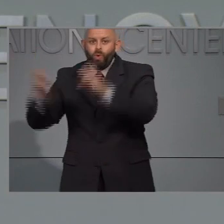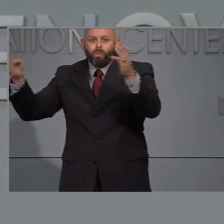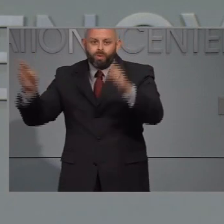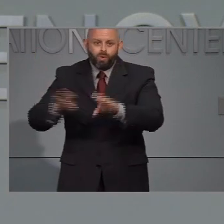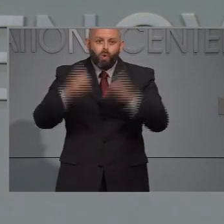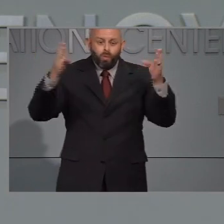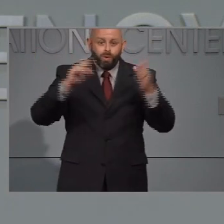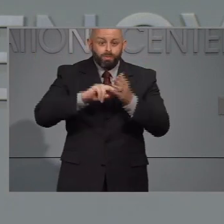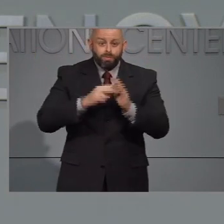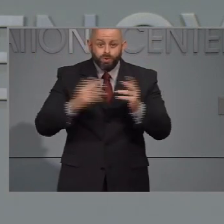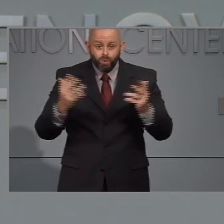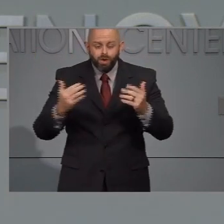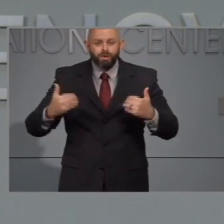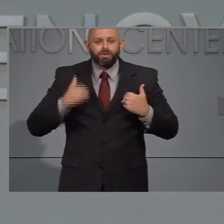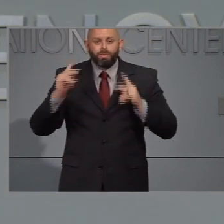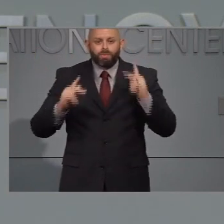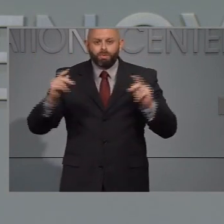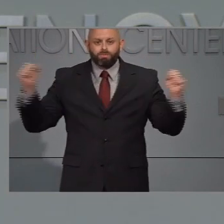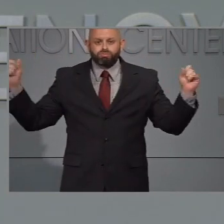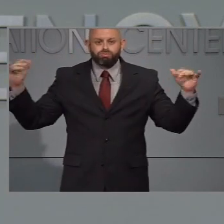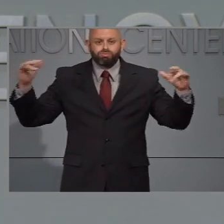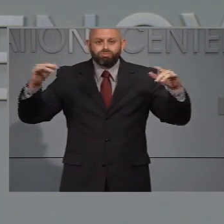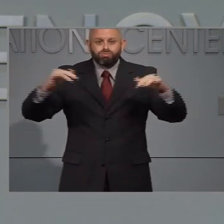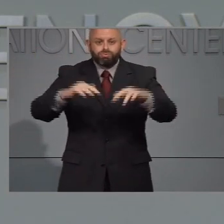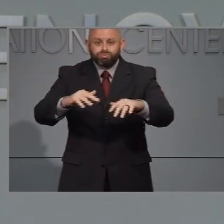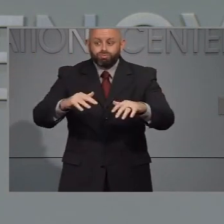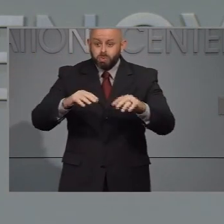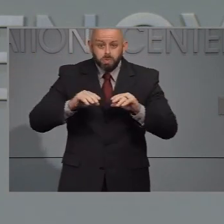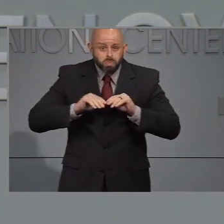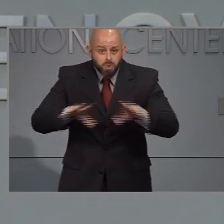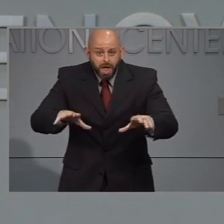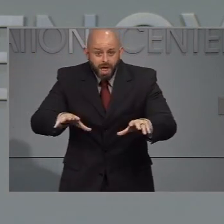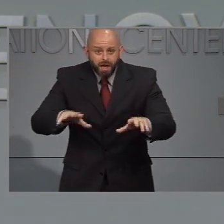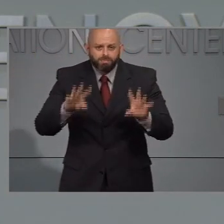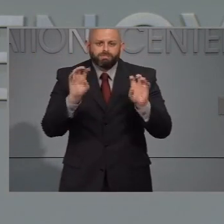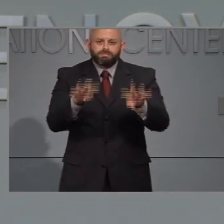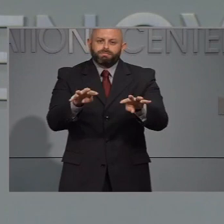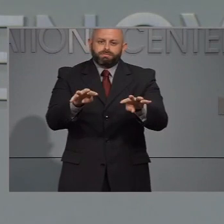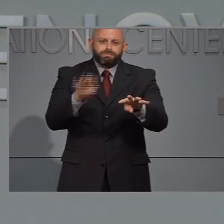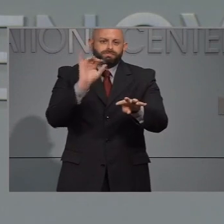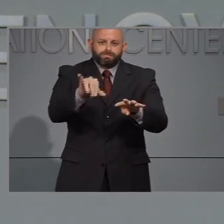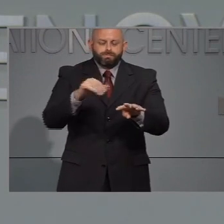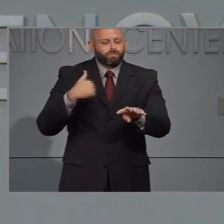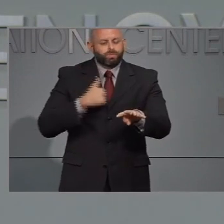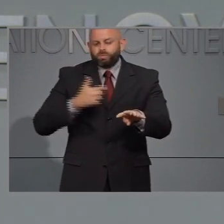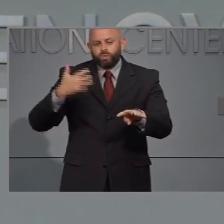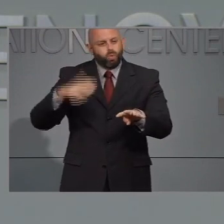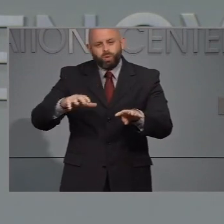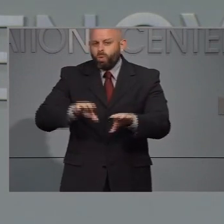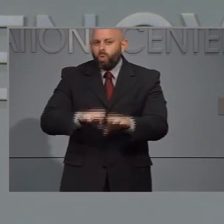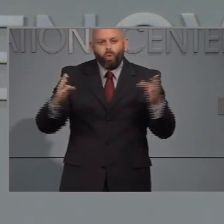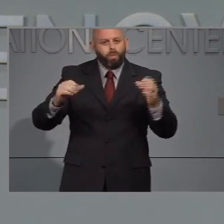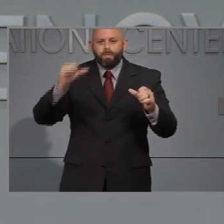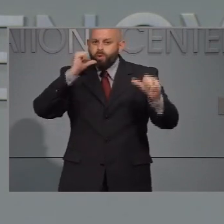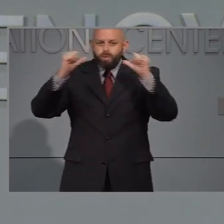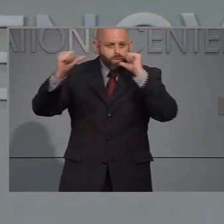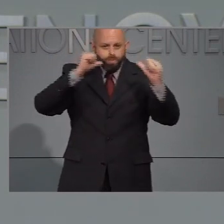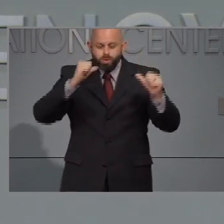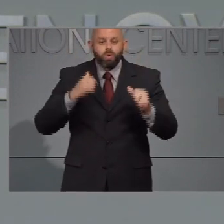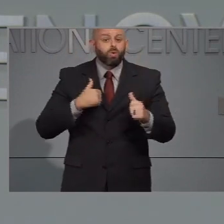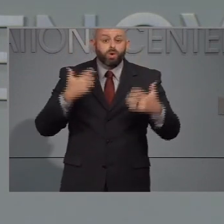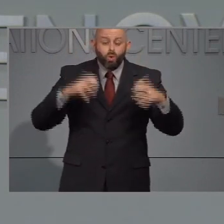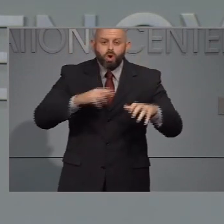using a data-driven approach to say we knew that we did not want to open bars, we do not want restaurants to turn into bars, we do not want to have